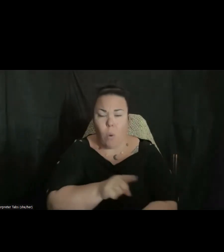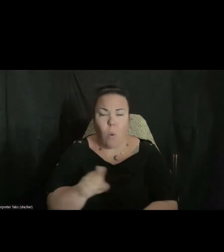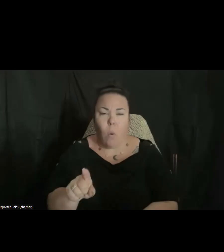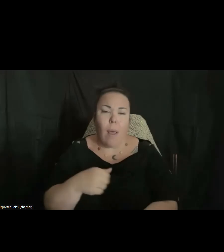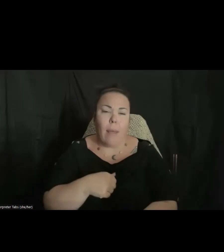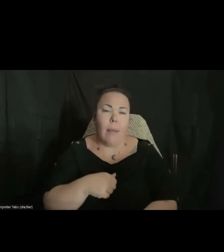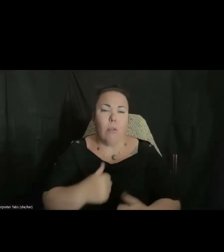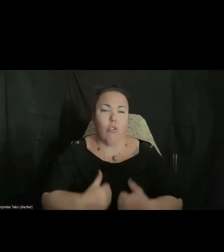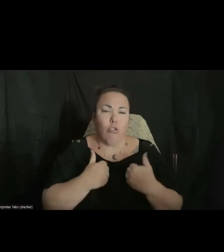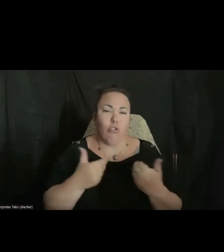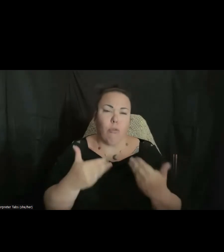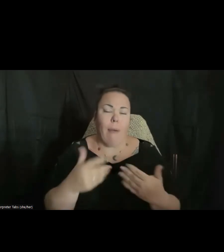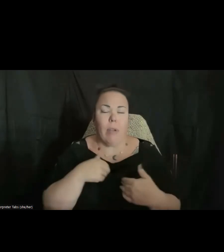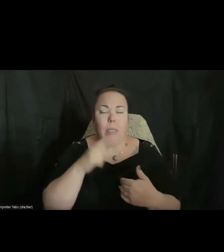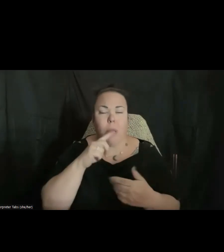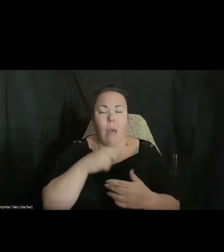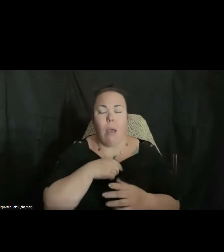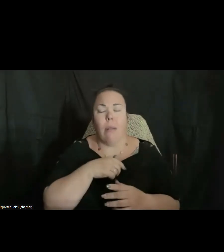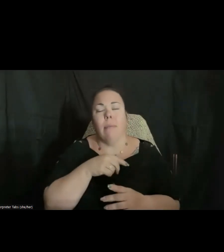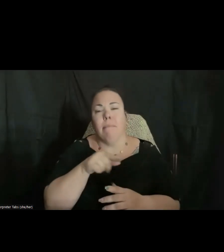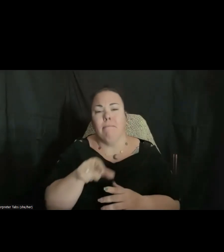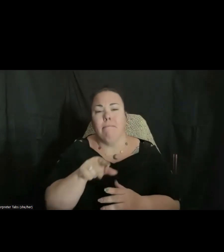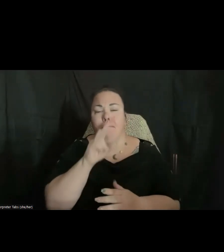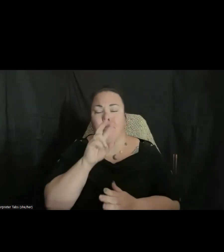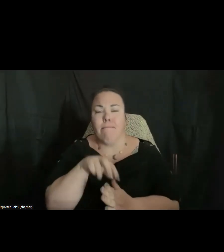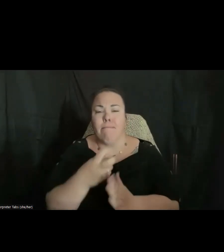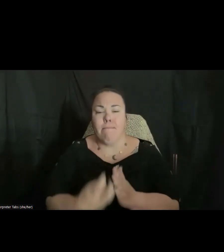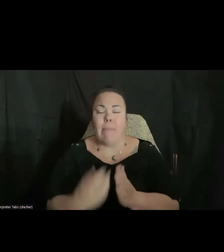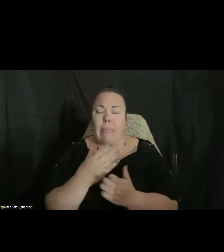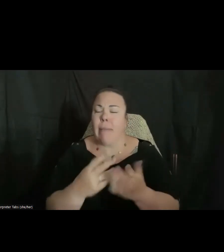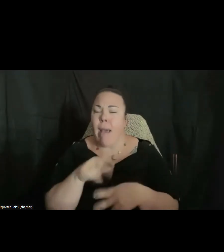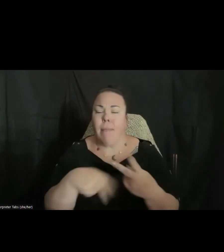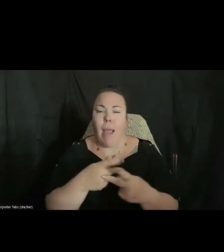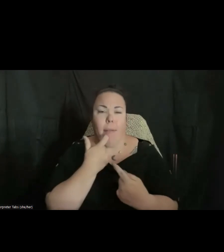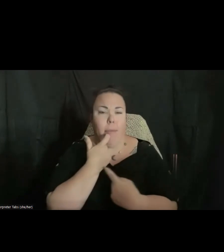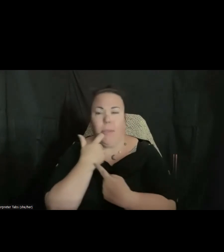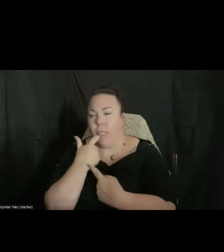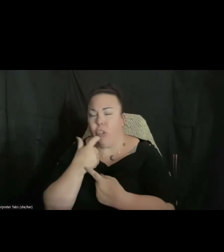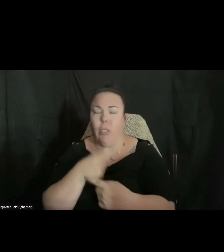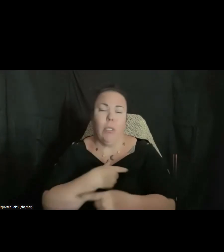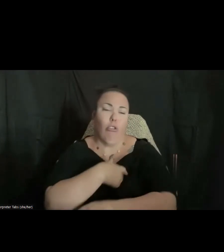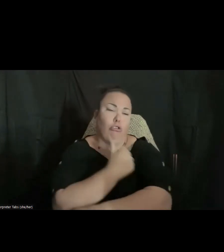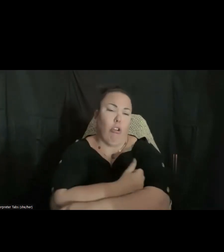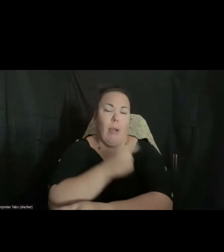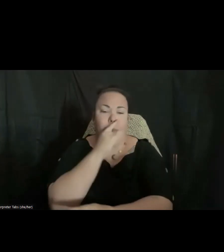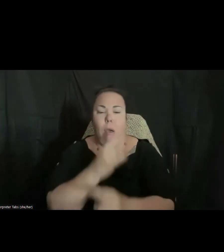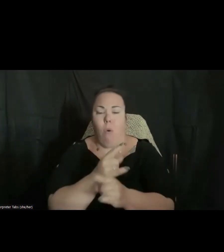mental health issues that need to be addressed as well. But I will let Renee kind of tell you more about how